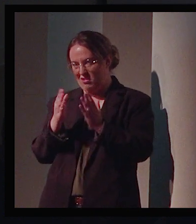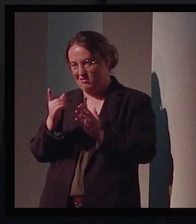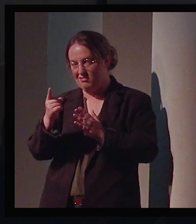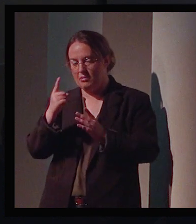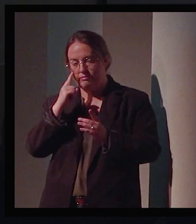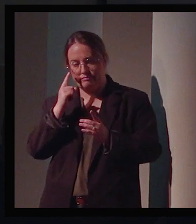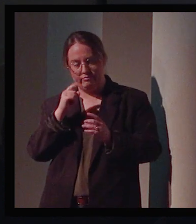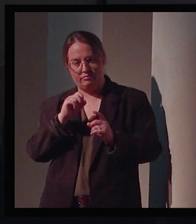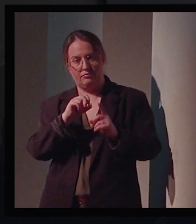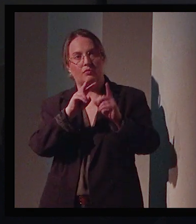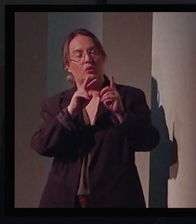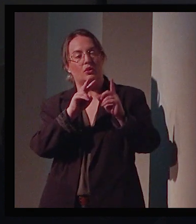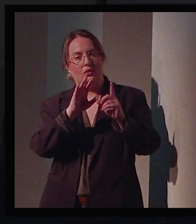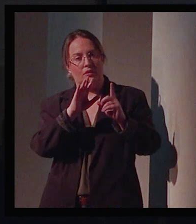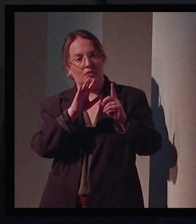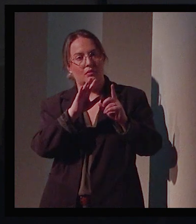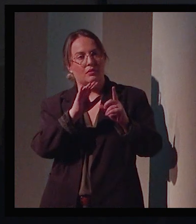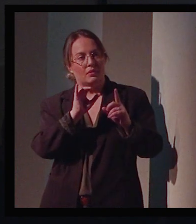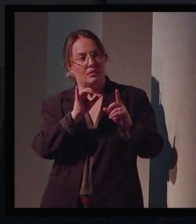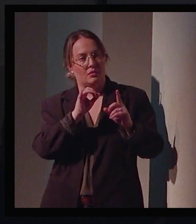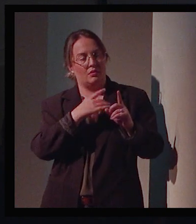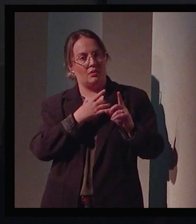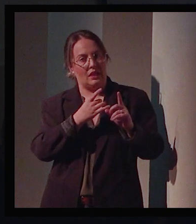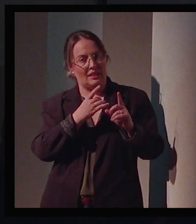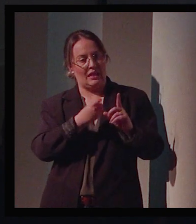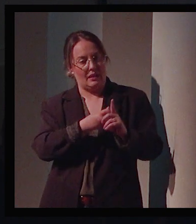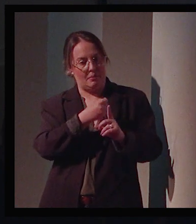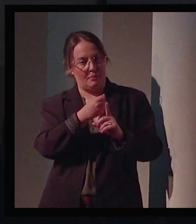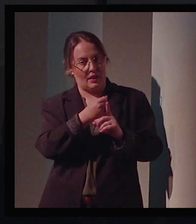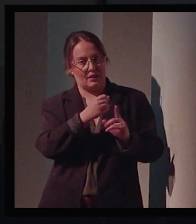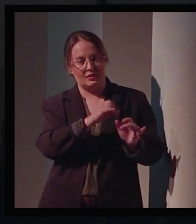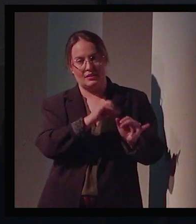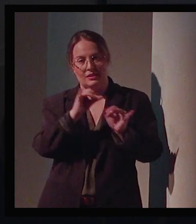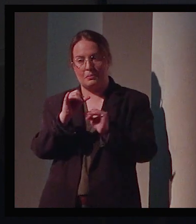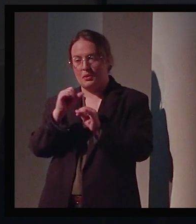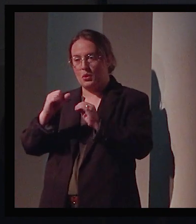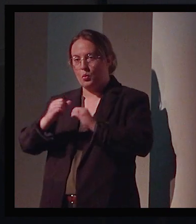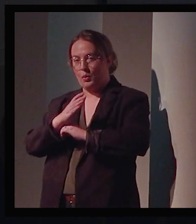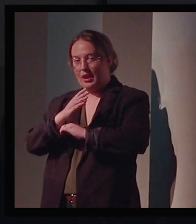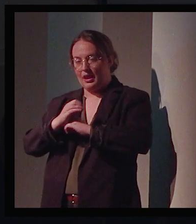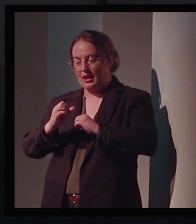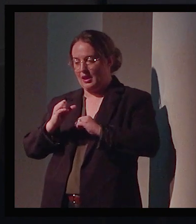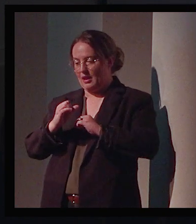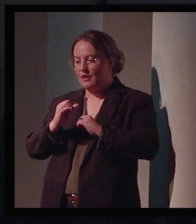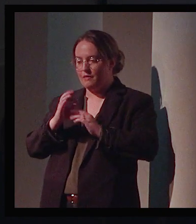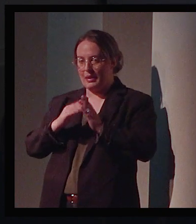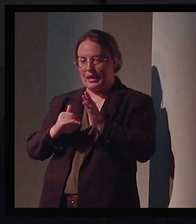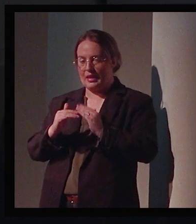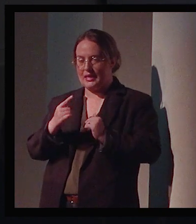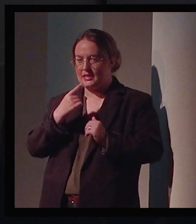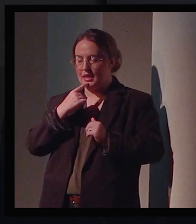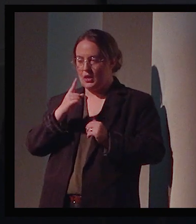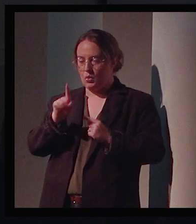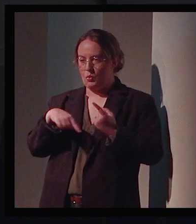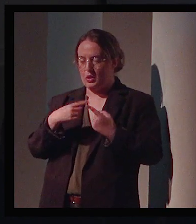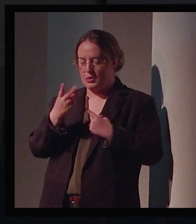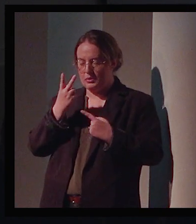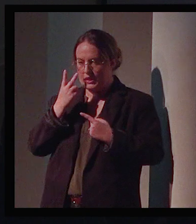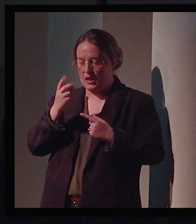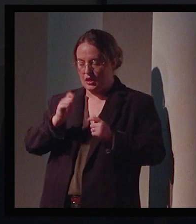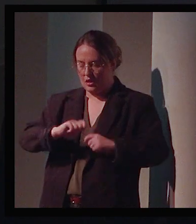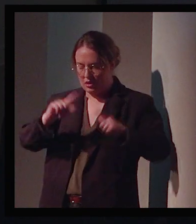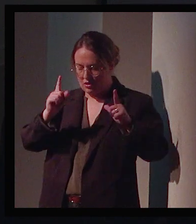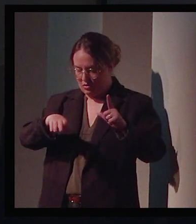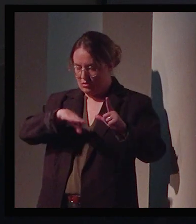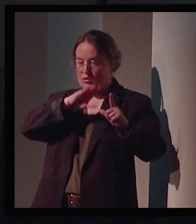immersive impact of a similar Courbet wave painting, stating that, quote, "It hits you right in the stomach. You have to step back.